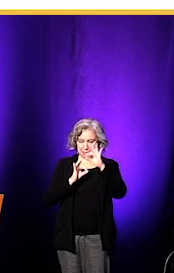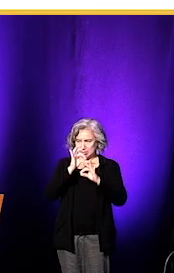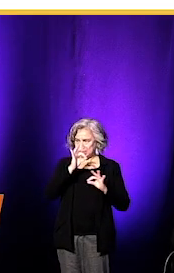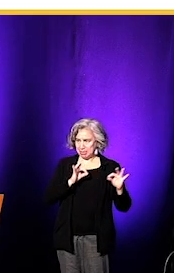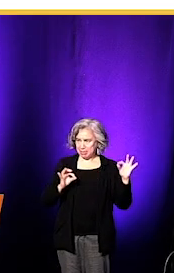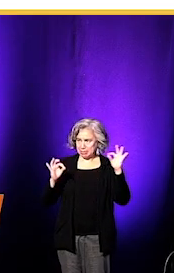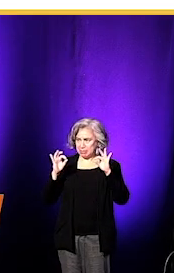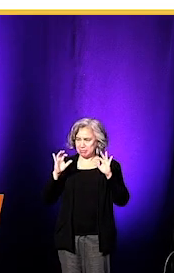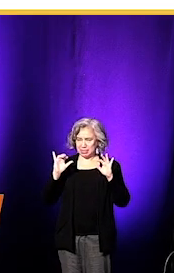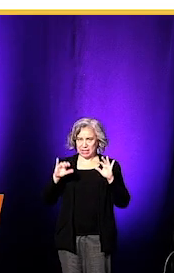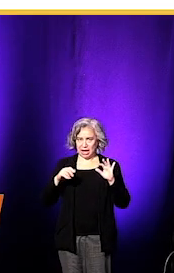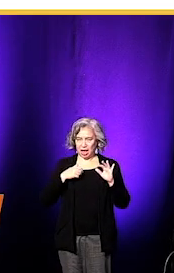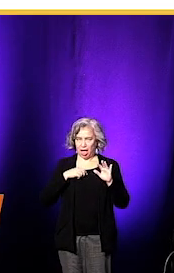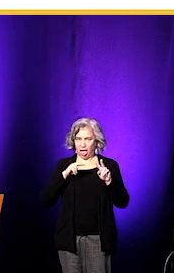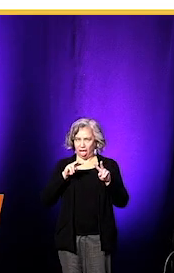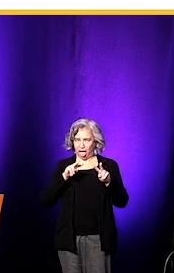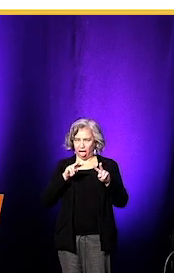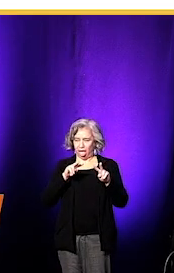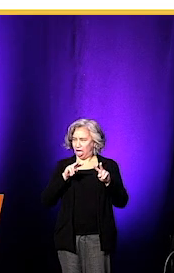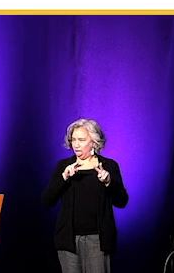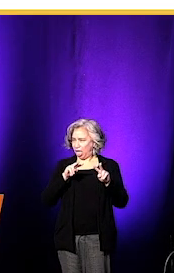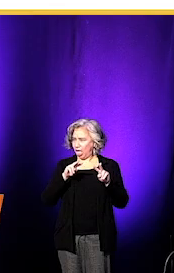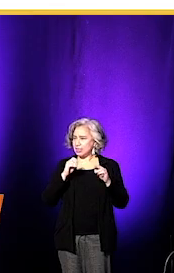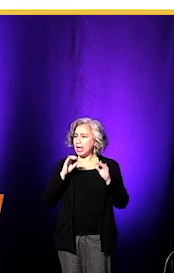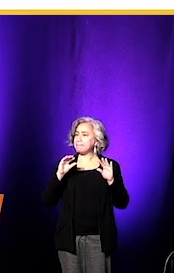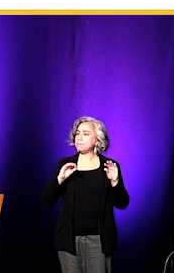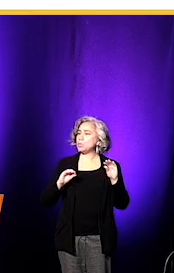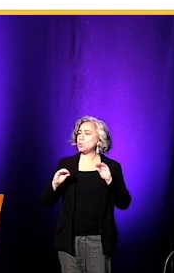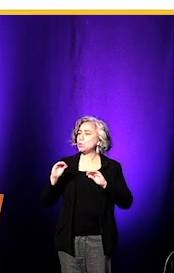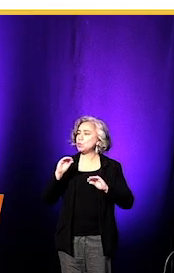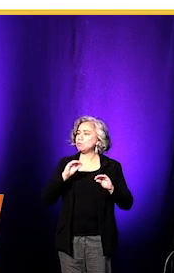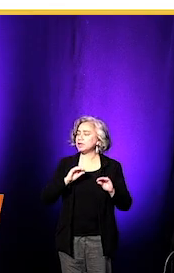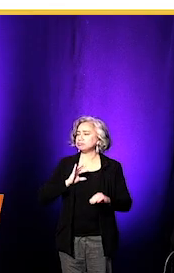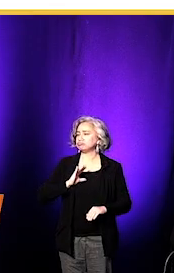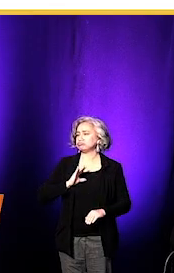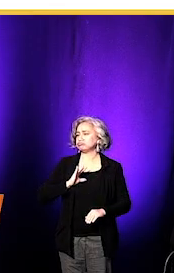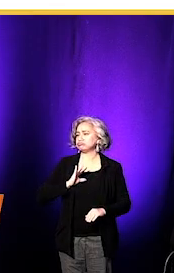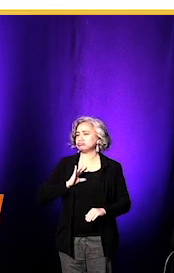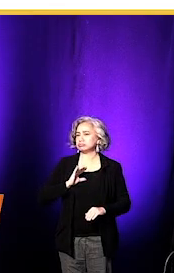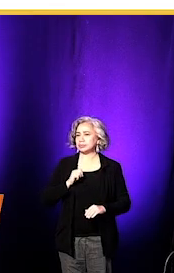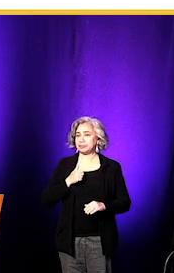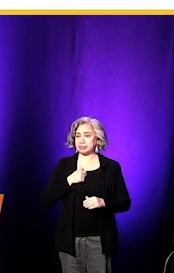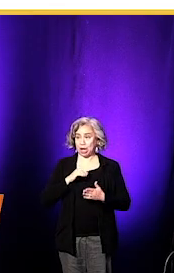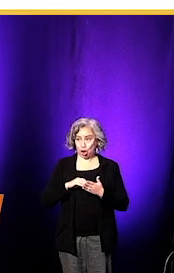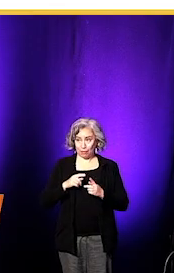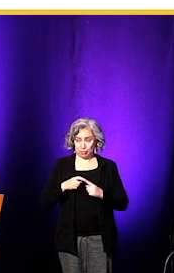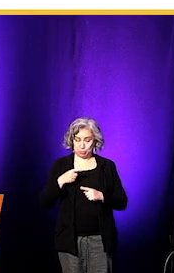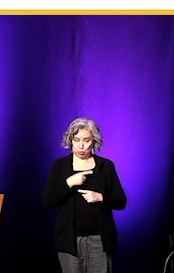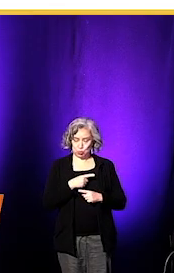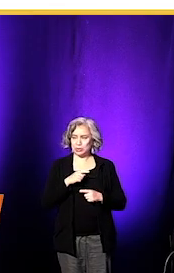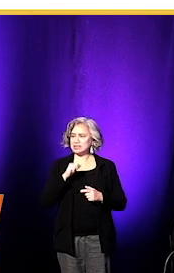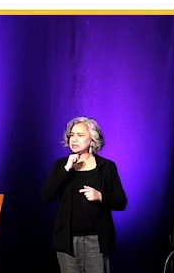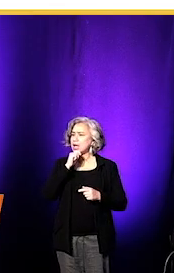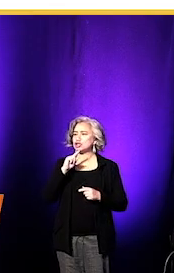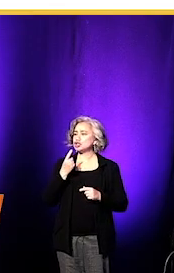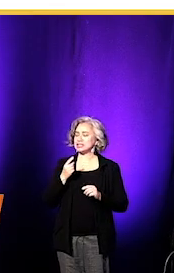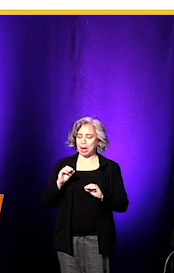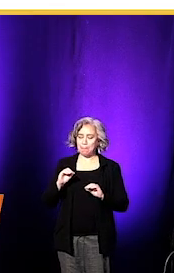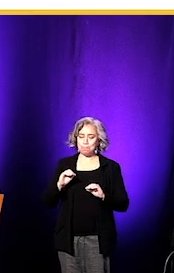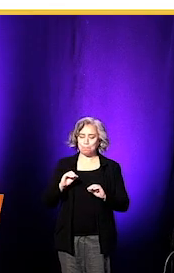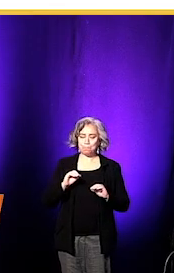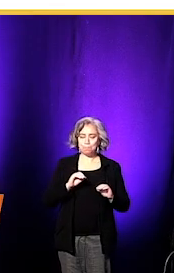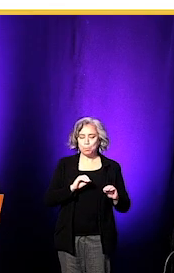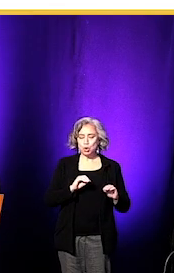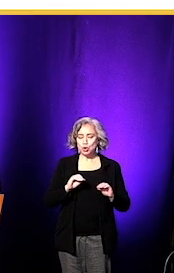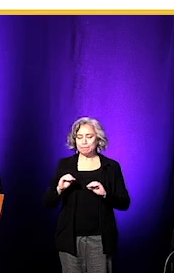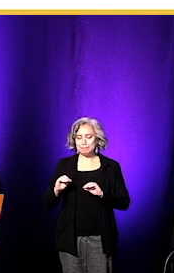just the movement. And what I'm thinking I learned from you is not so much just movement, but